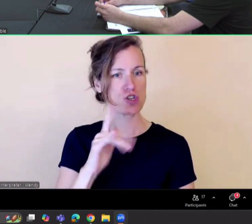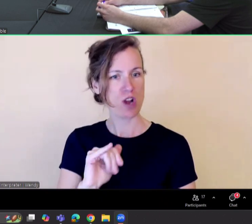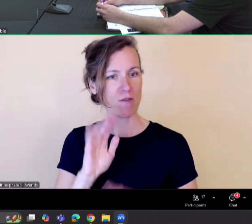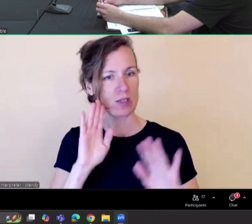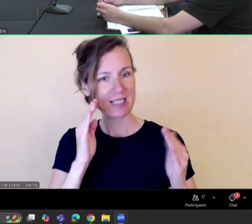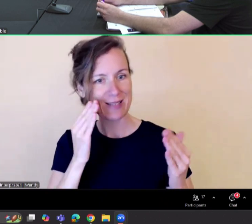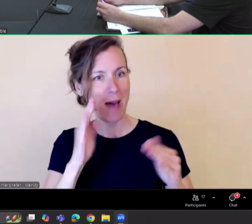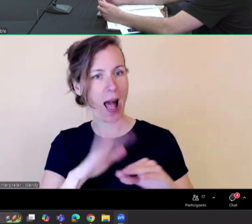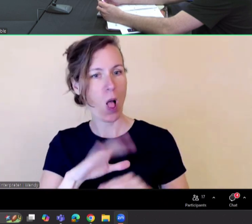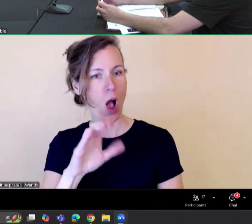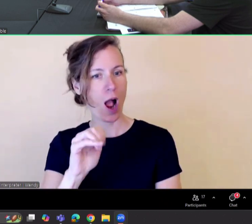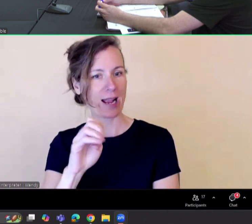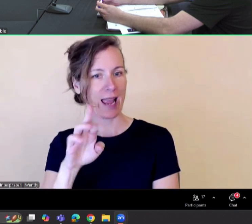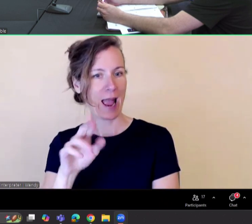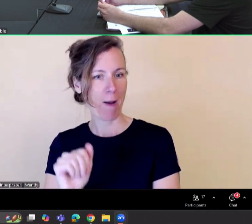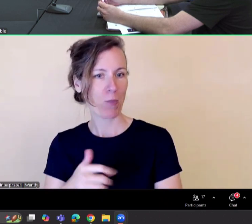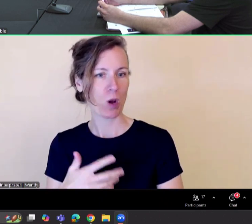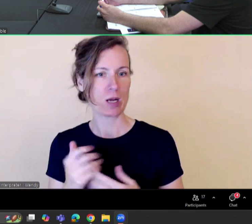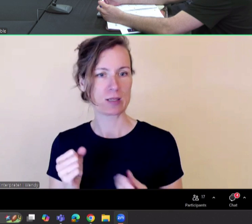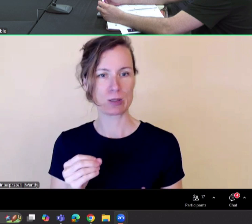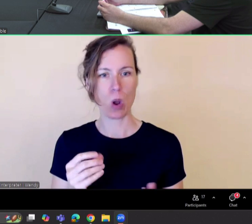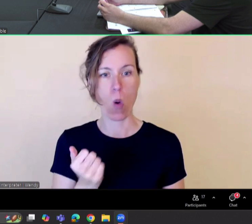much.